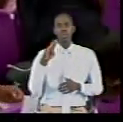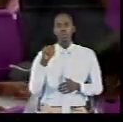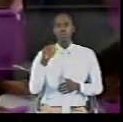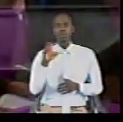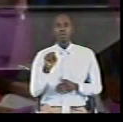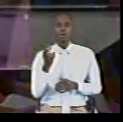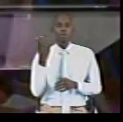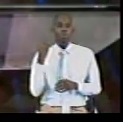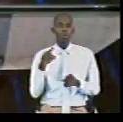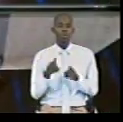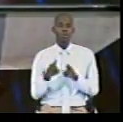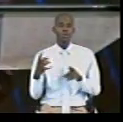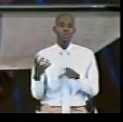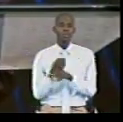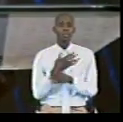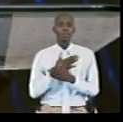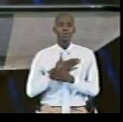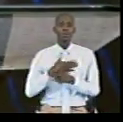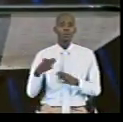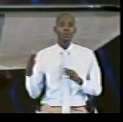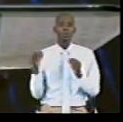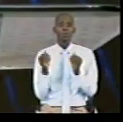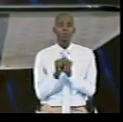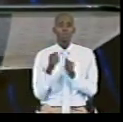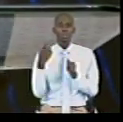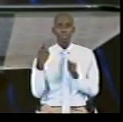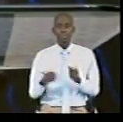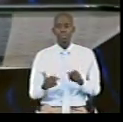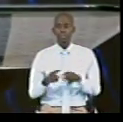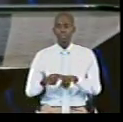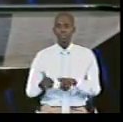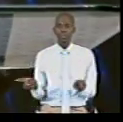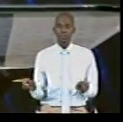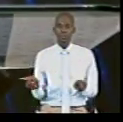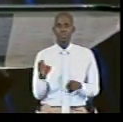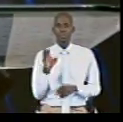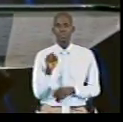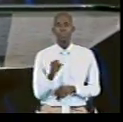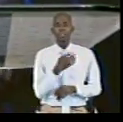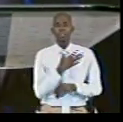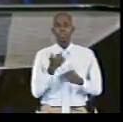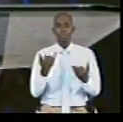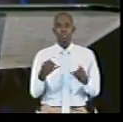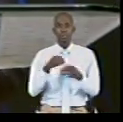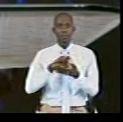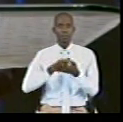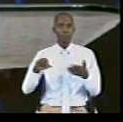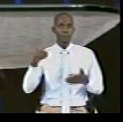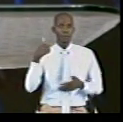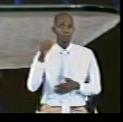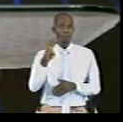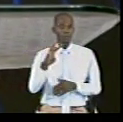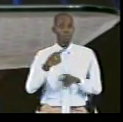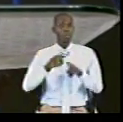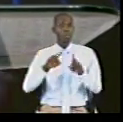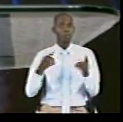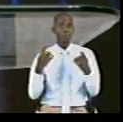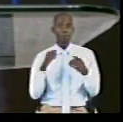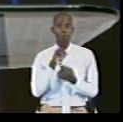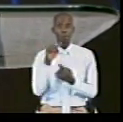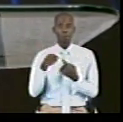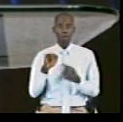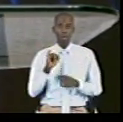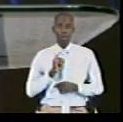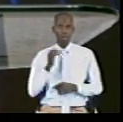away with their dissimulation. Now in verse 14, but when I saw that